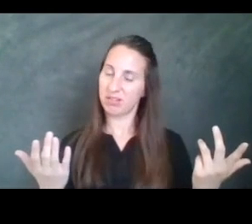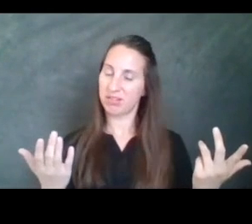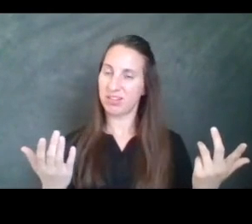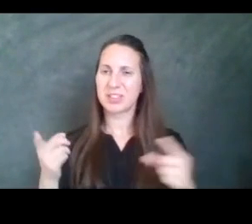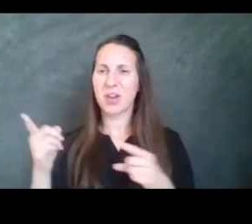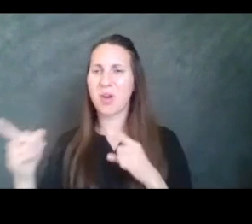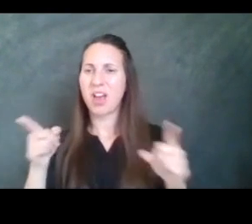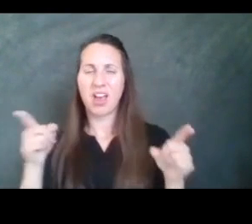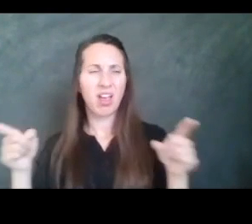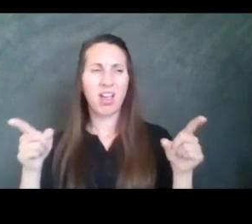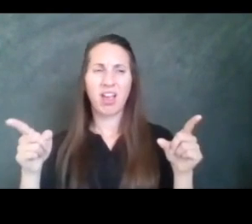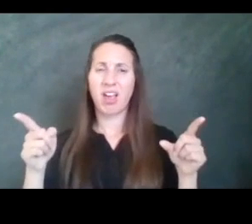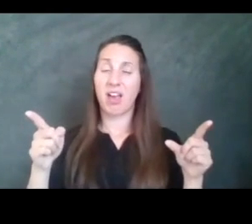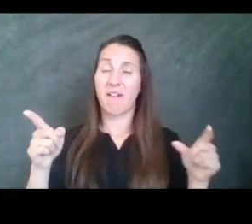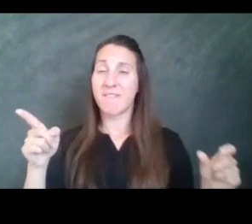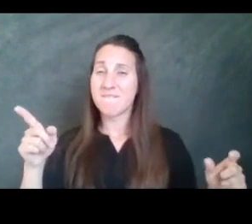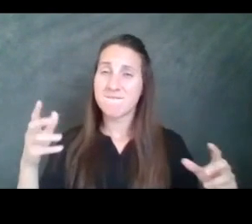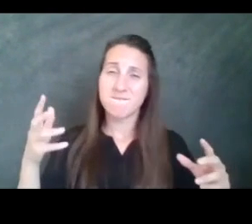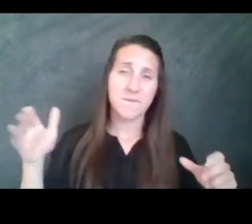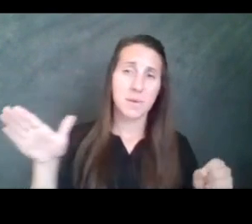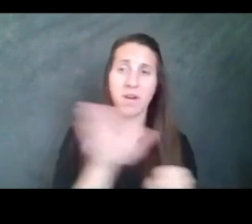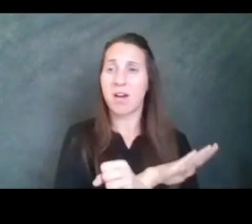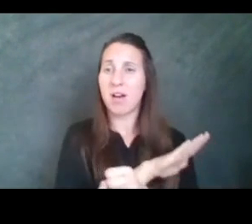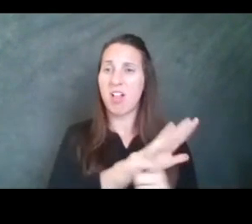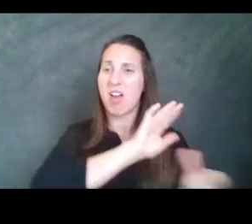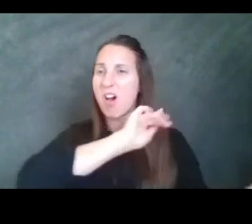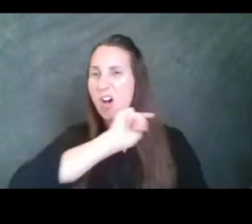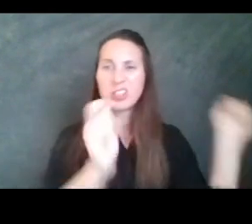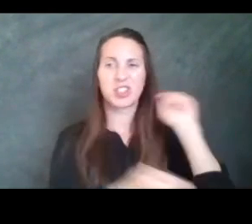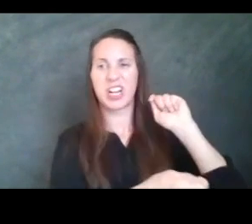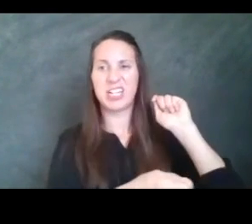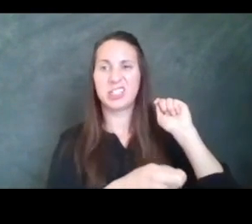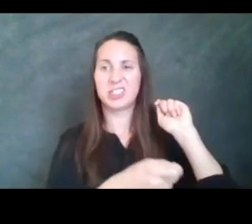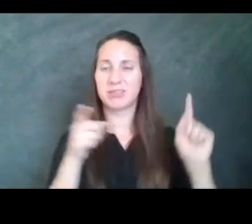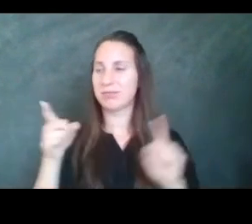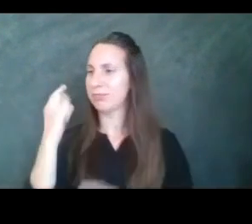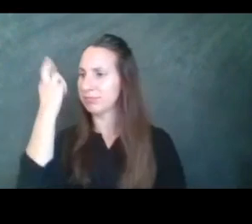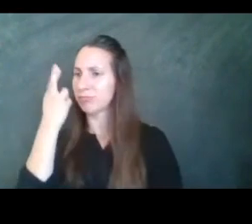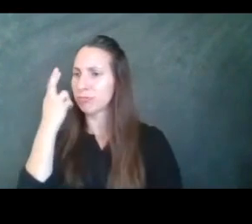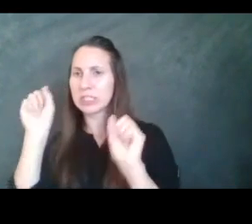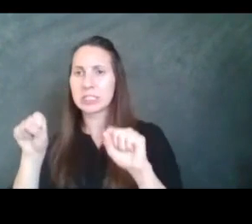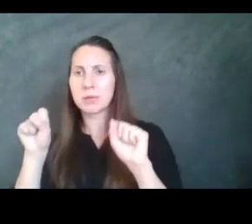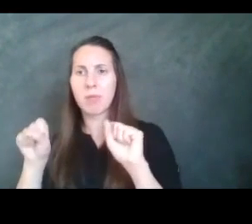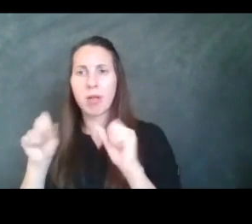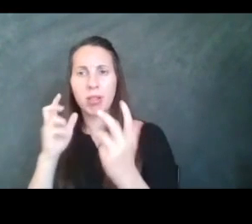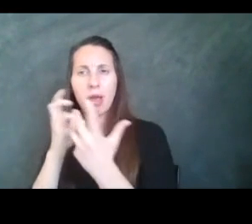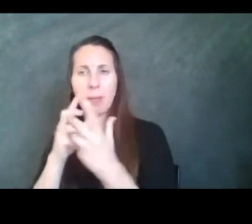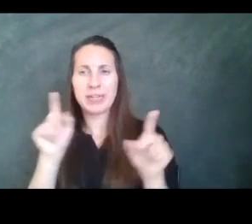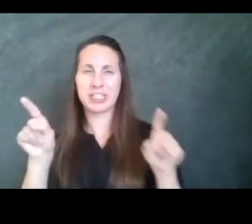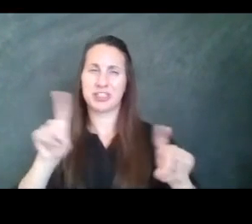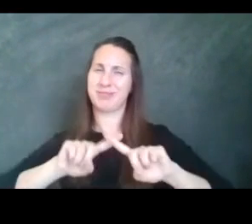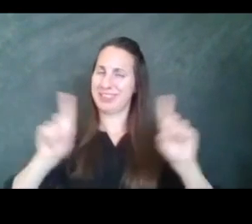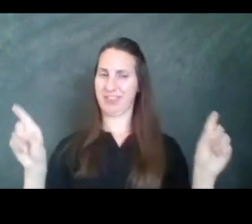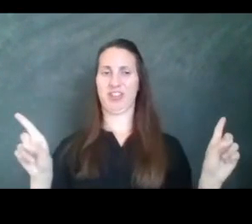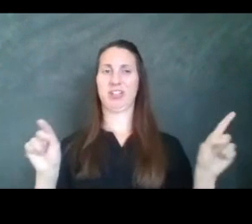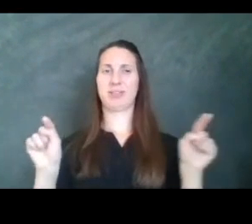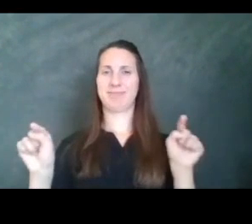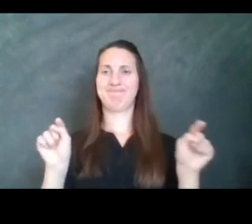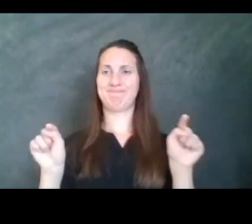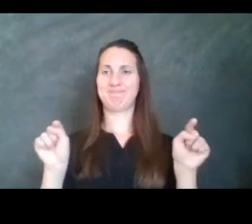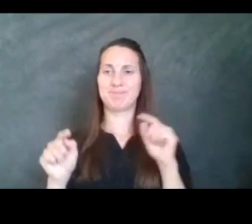not, I think something is reasonable, I think something isn't. No, it's a burden where you have to look at